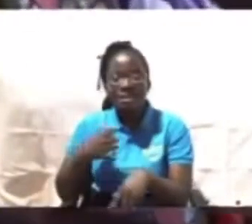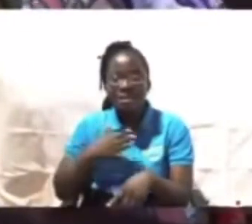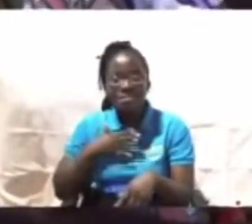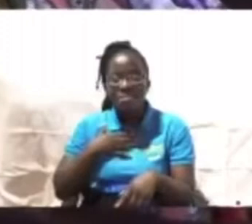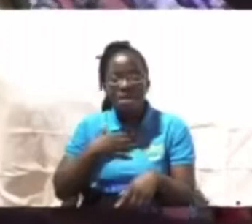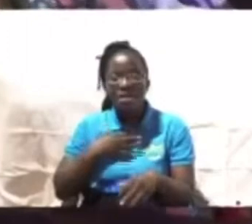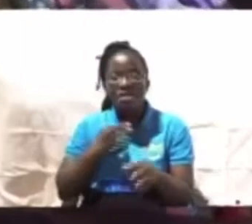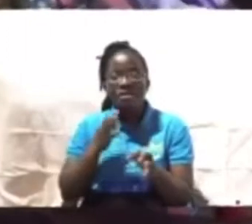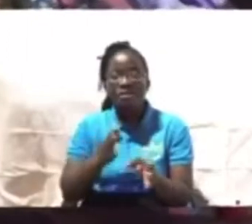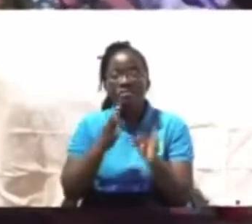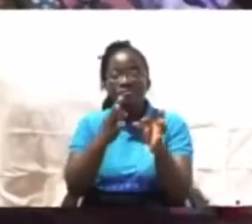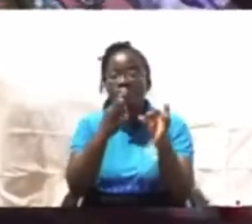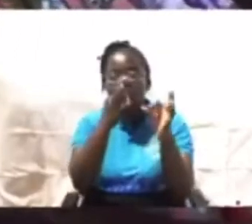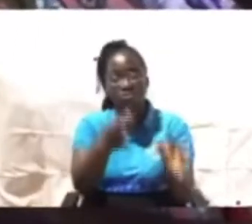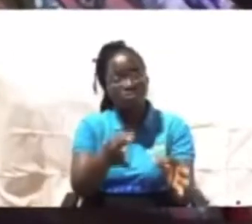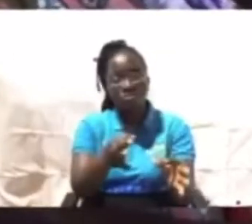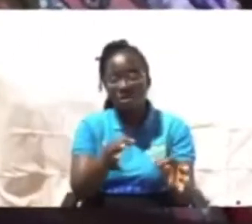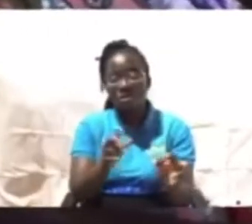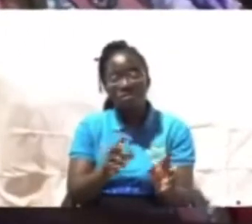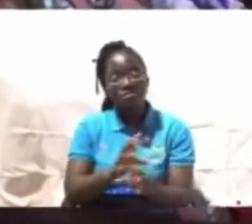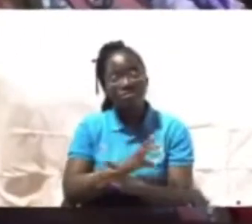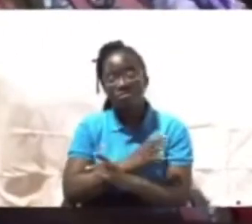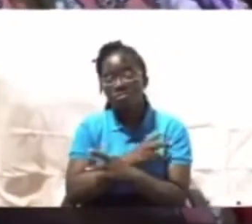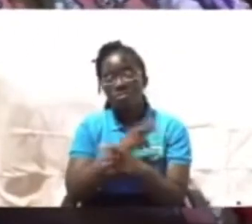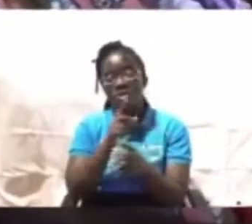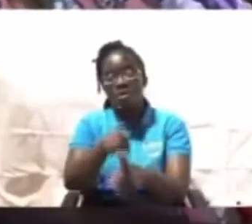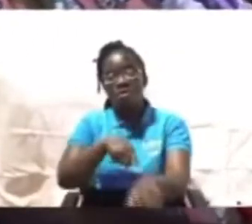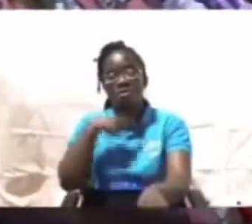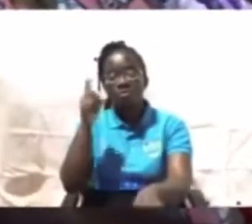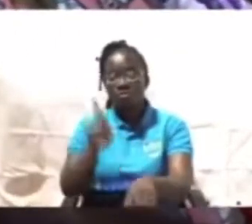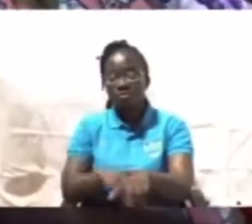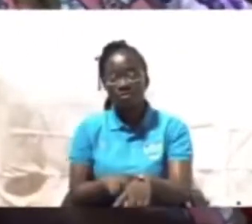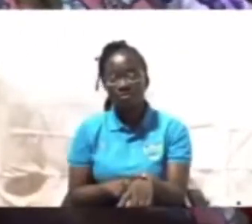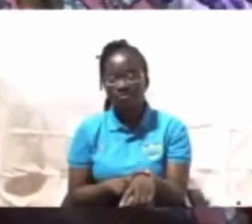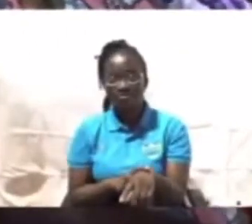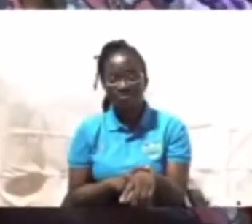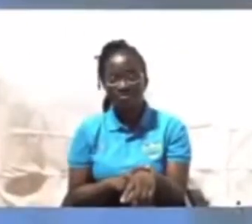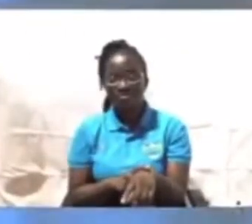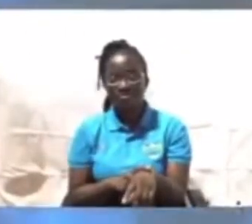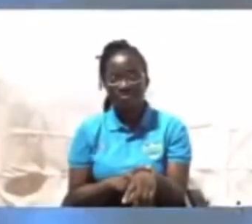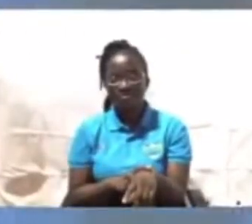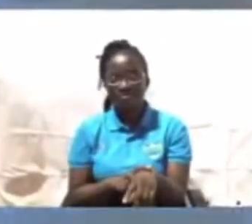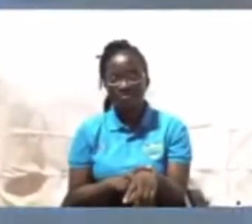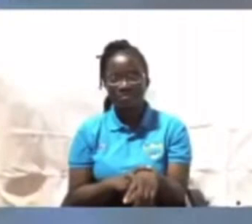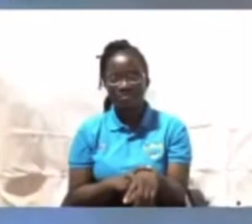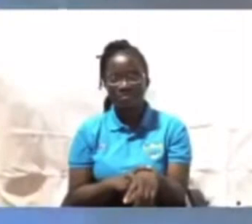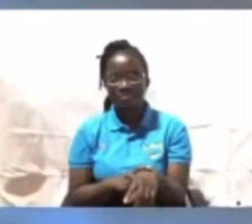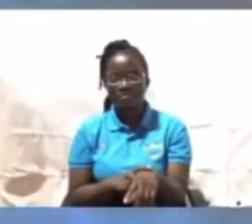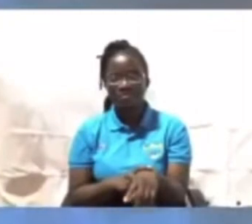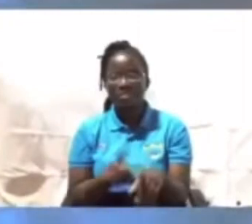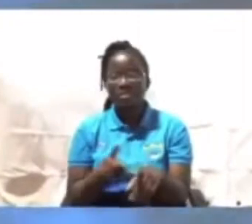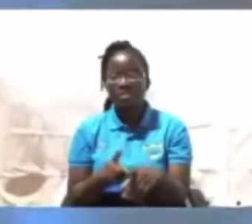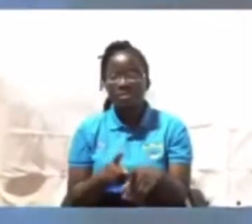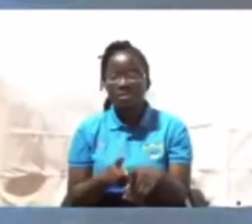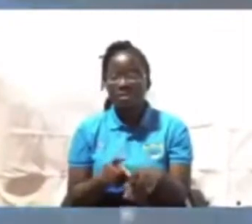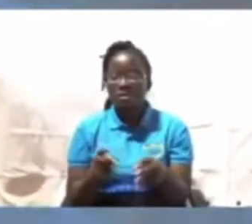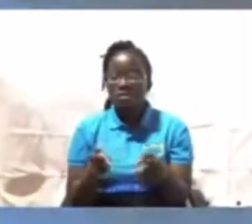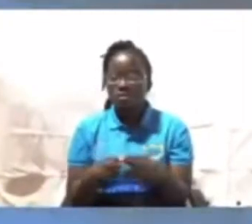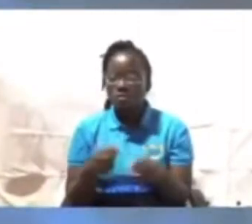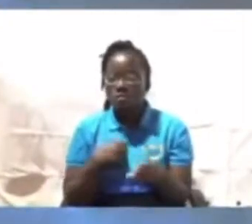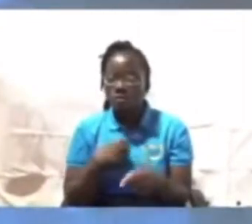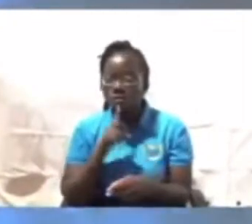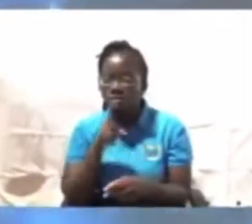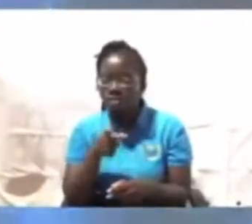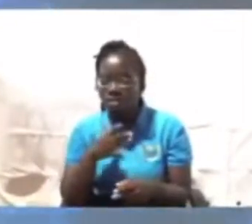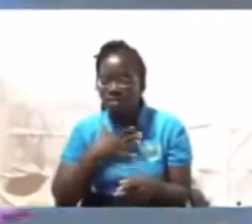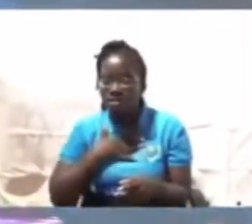Praise God. Hallelujah. Oma ya abre, me say, mami, sami mbe uwa,